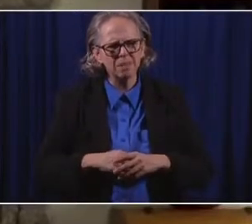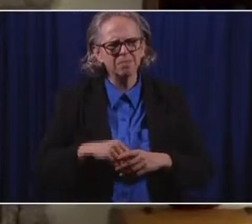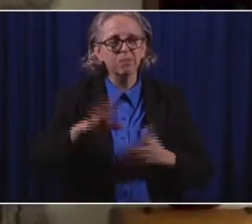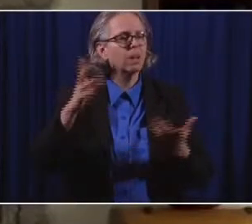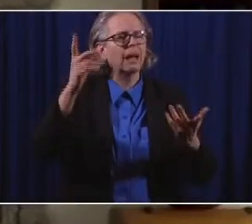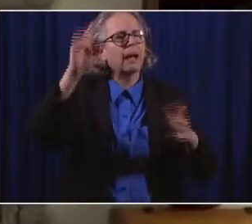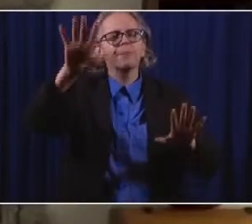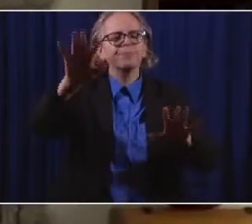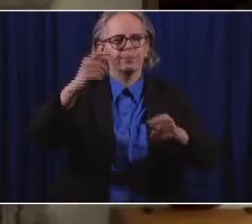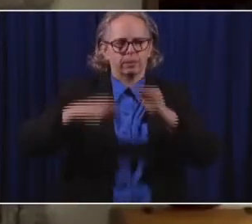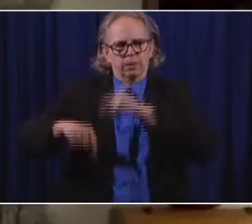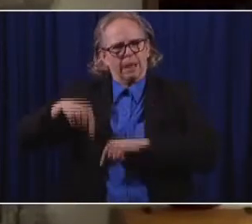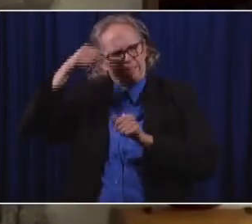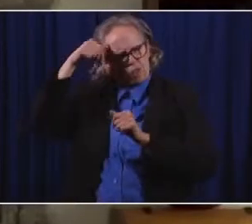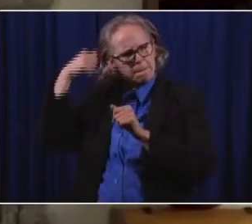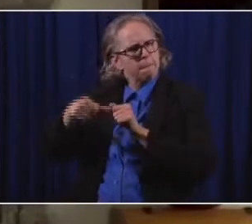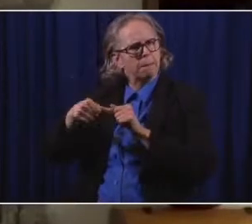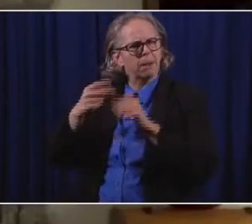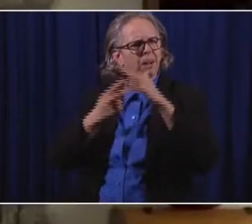using?